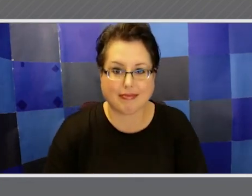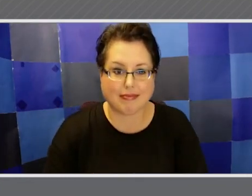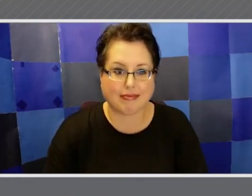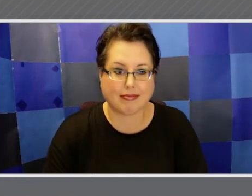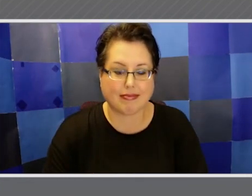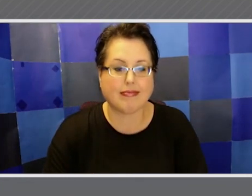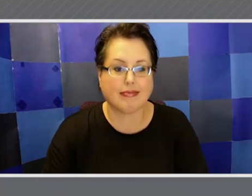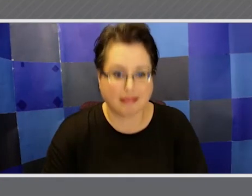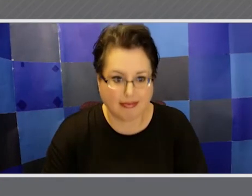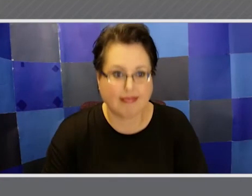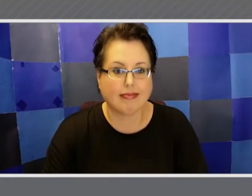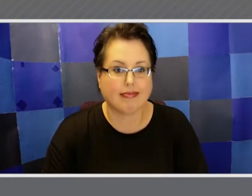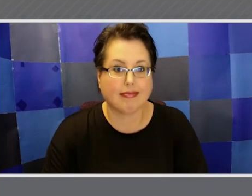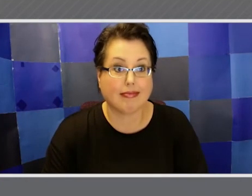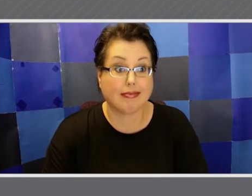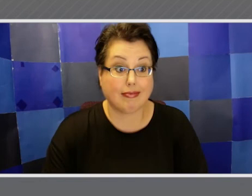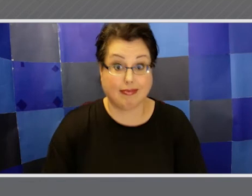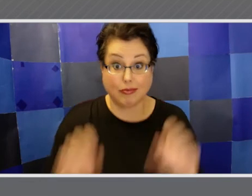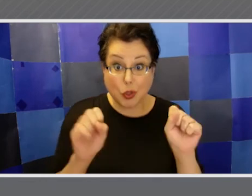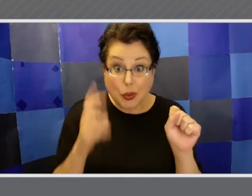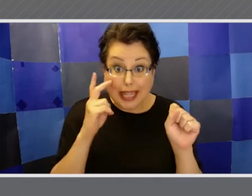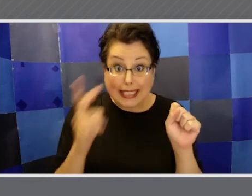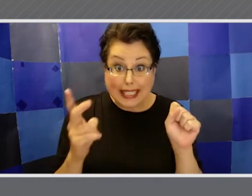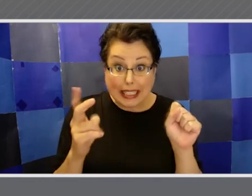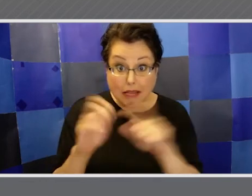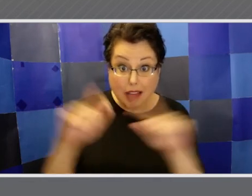Okay, is that up? Leah, can you chime in real fast?